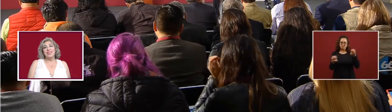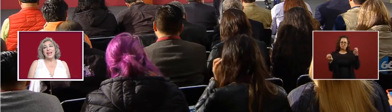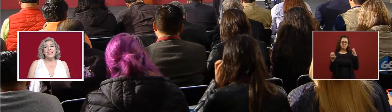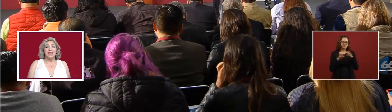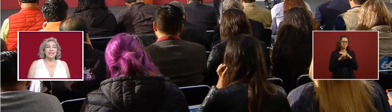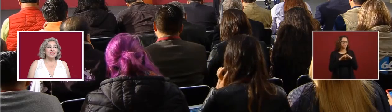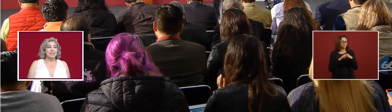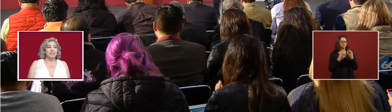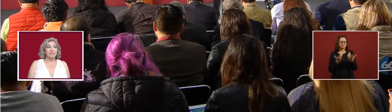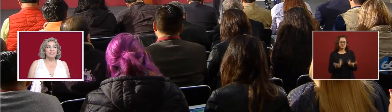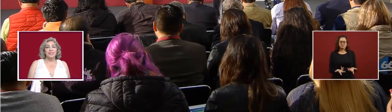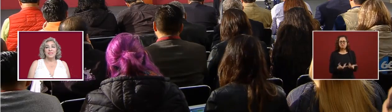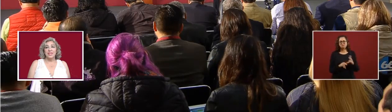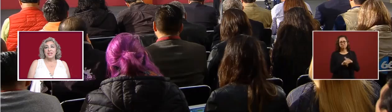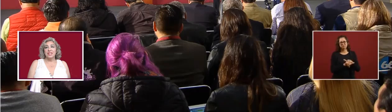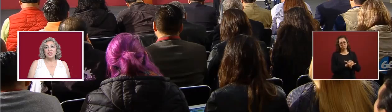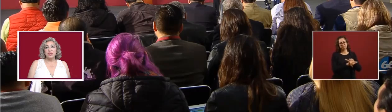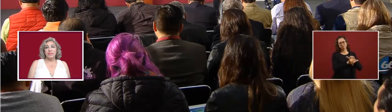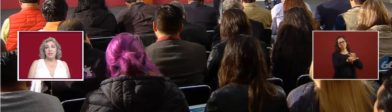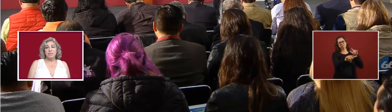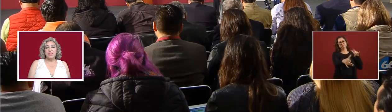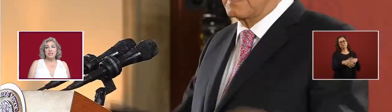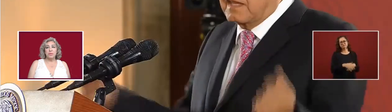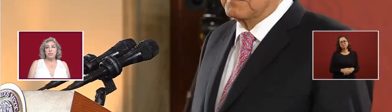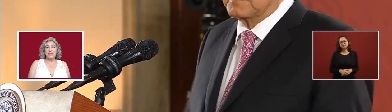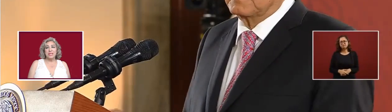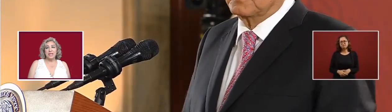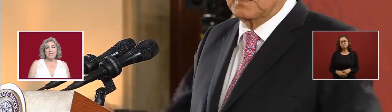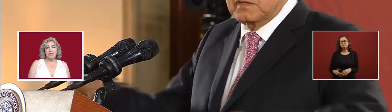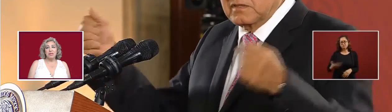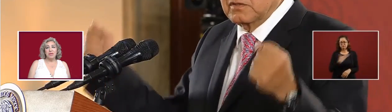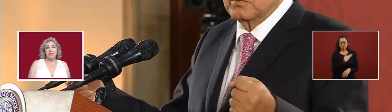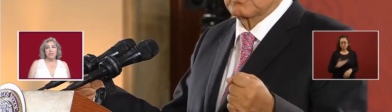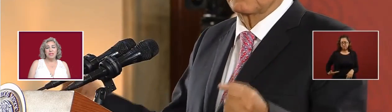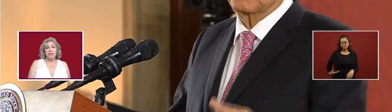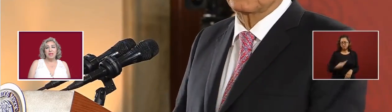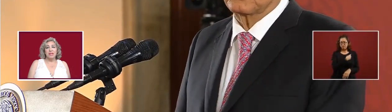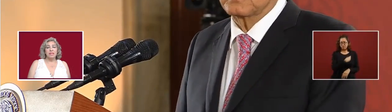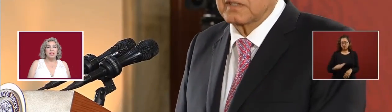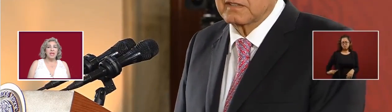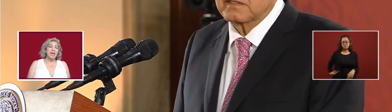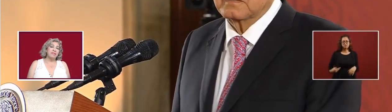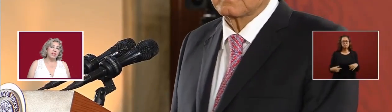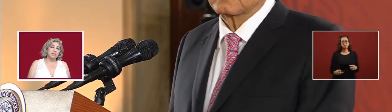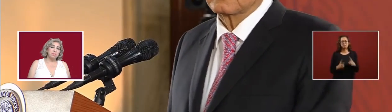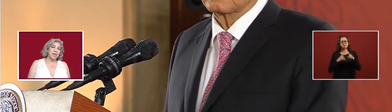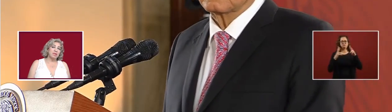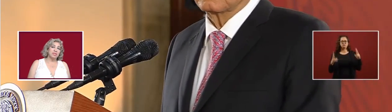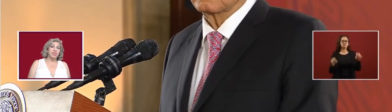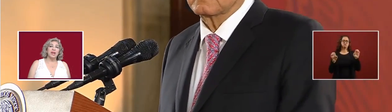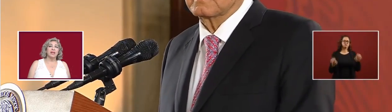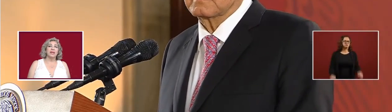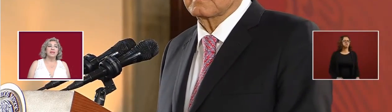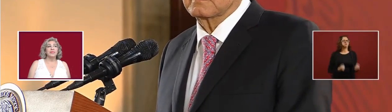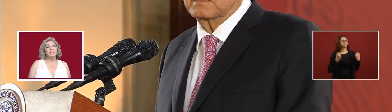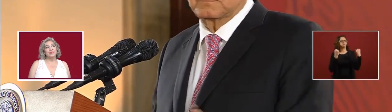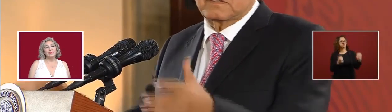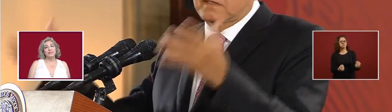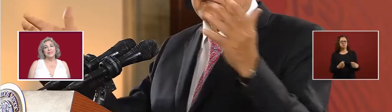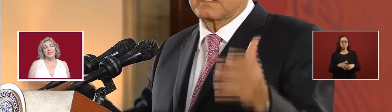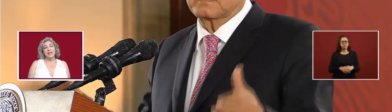I don't like it. So if the municipal presidents go, they have this big old truck.